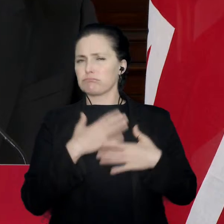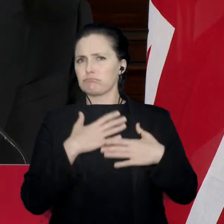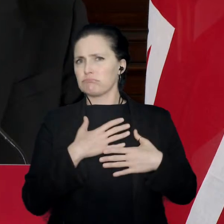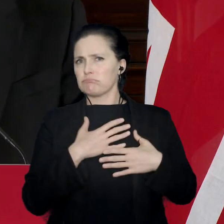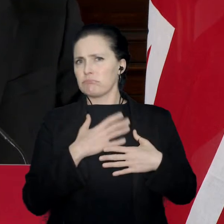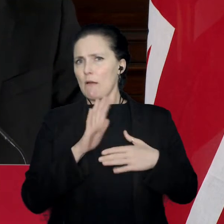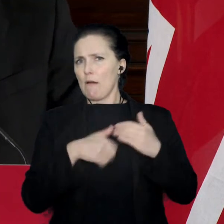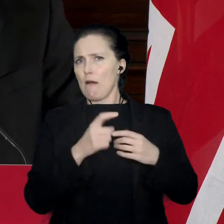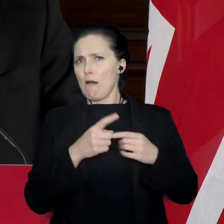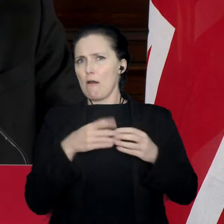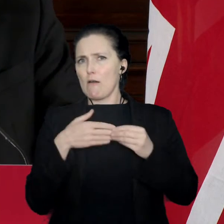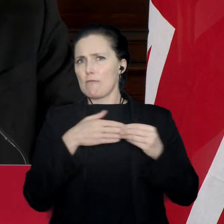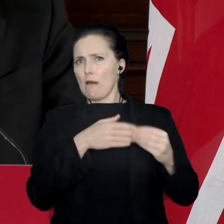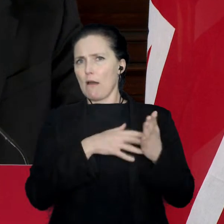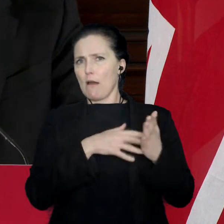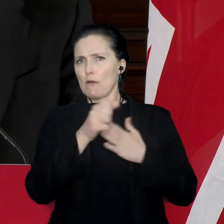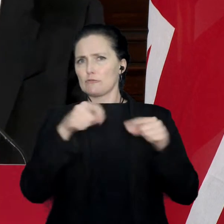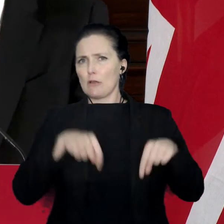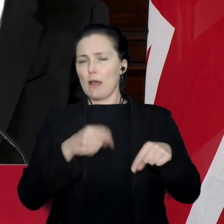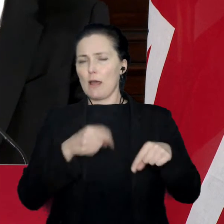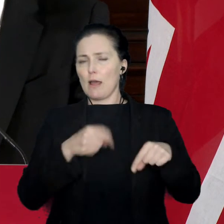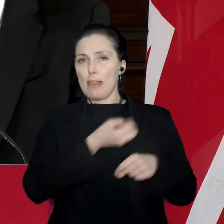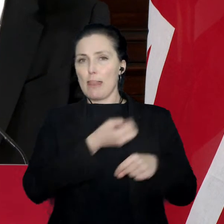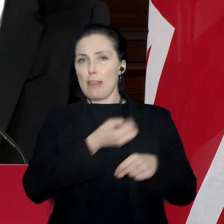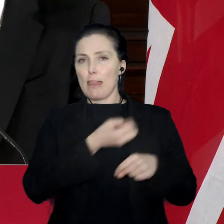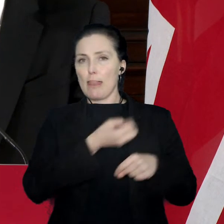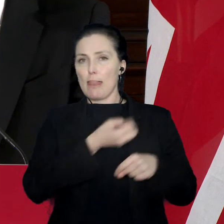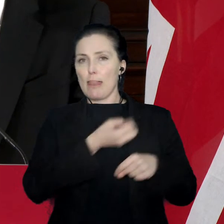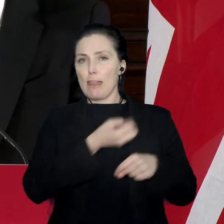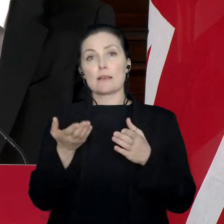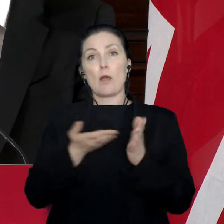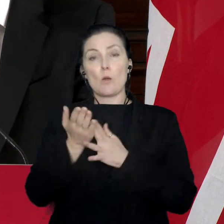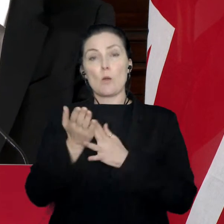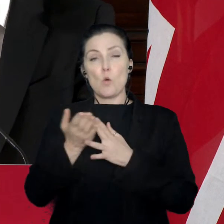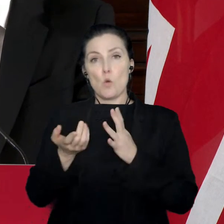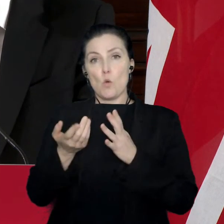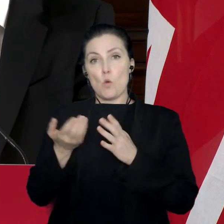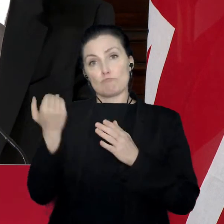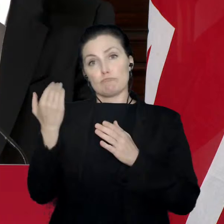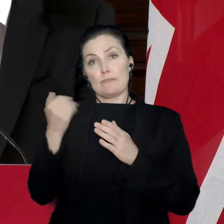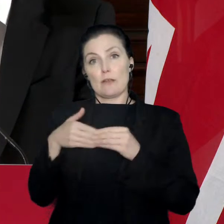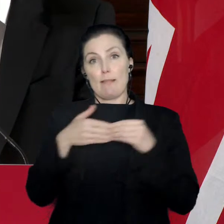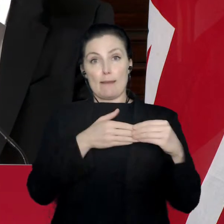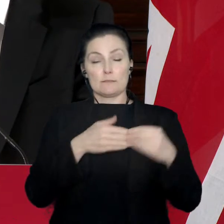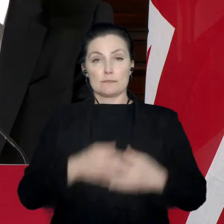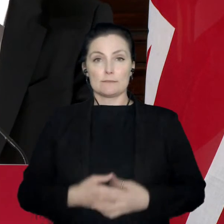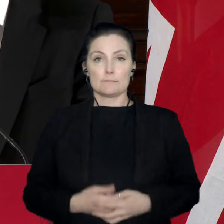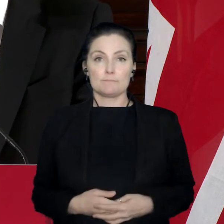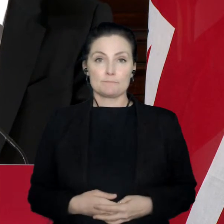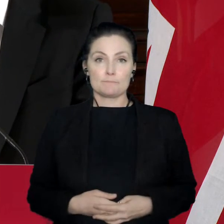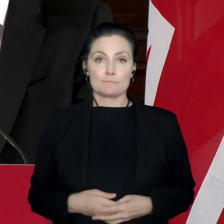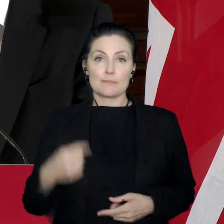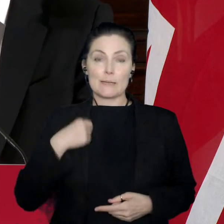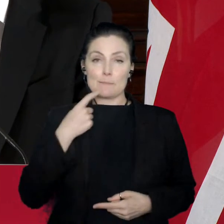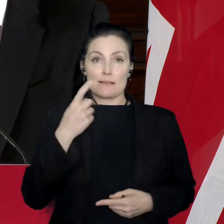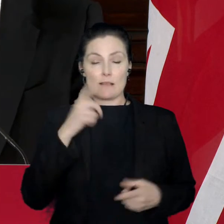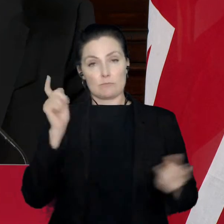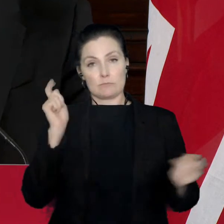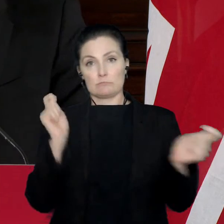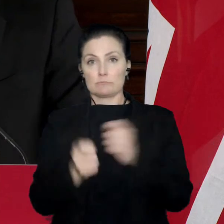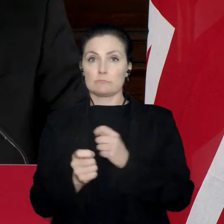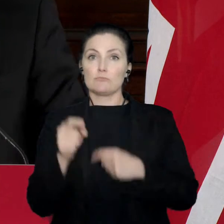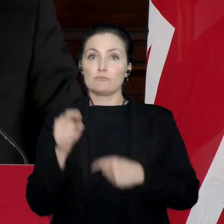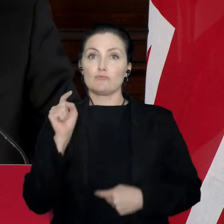When I became leader, I said I would turn Labour around and give it back to the British people. And the